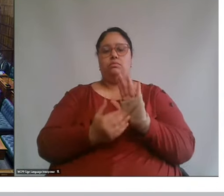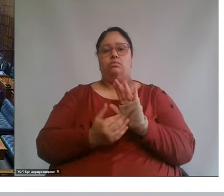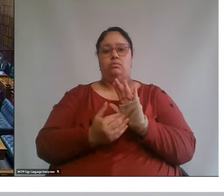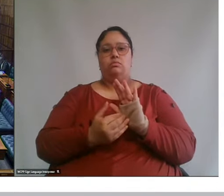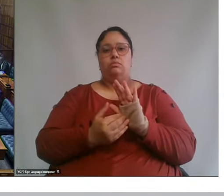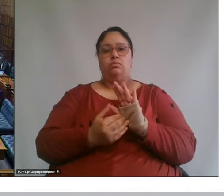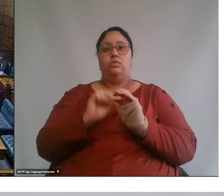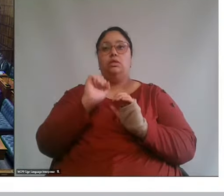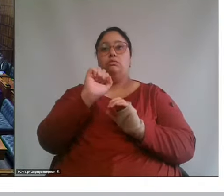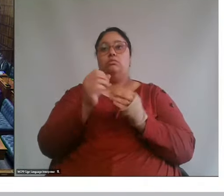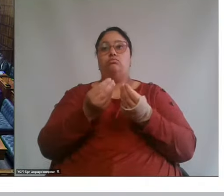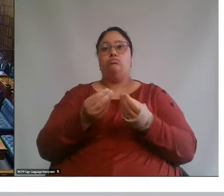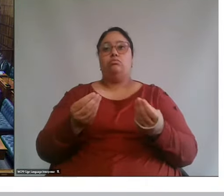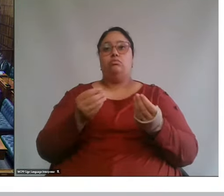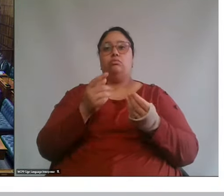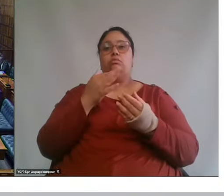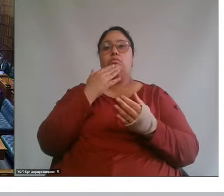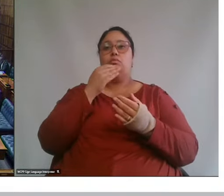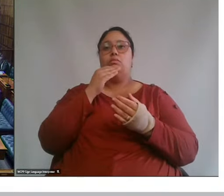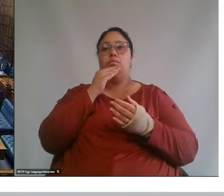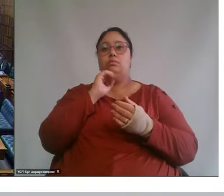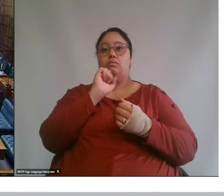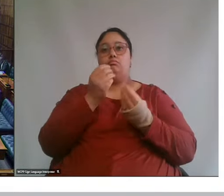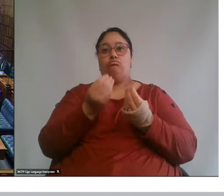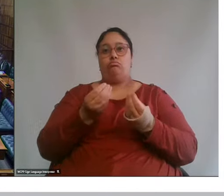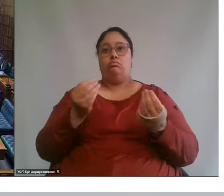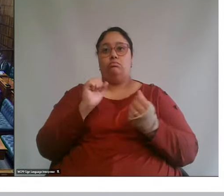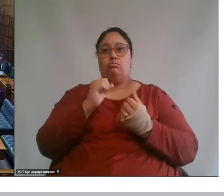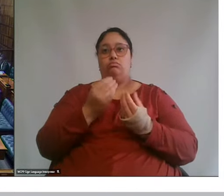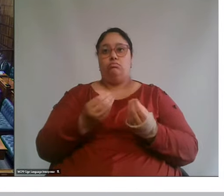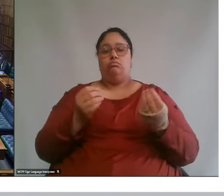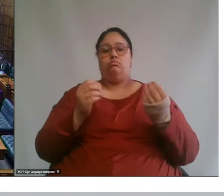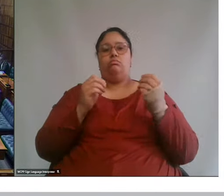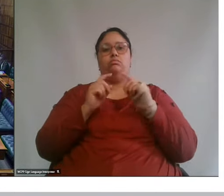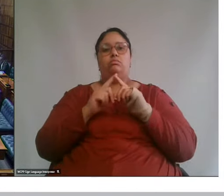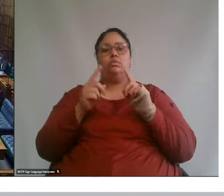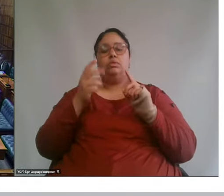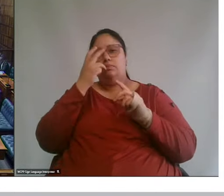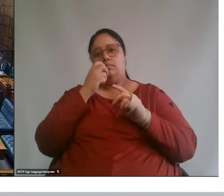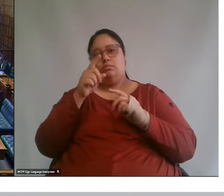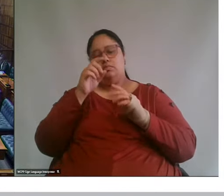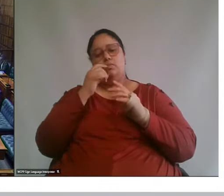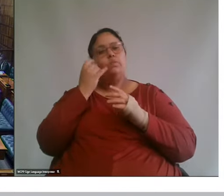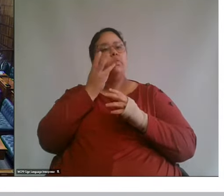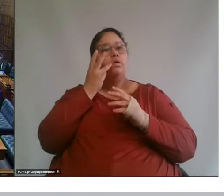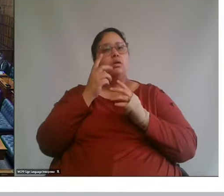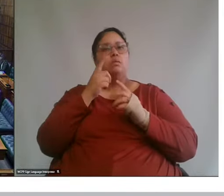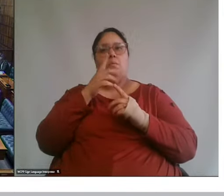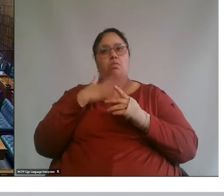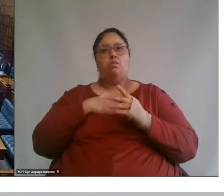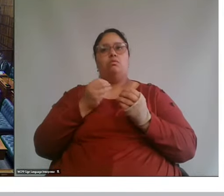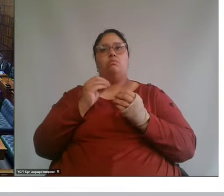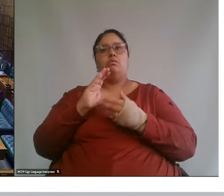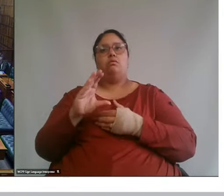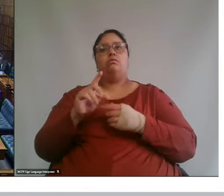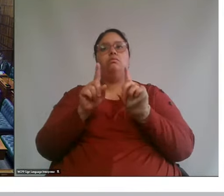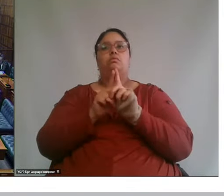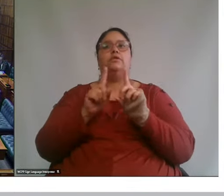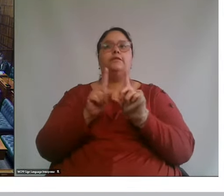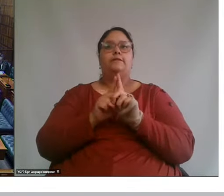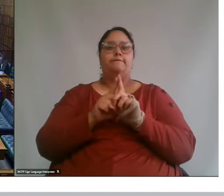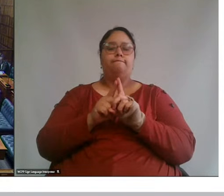of these H BL blackowned wine labels is actually that it's labeling so there